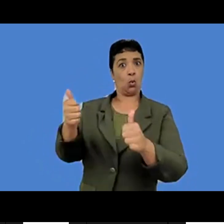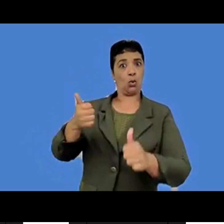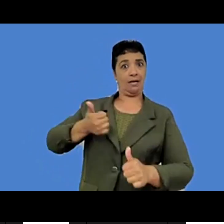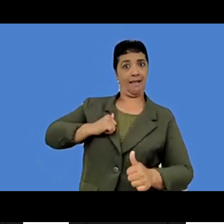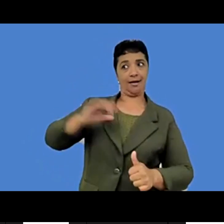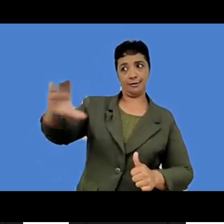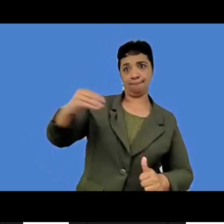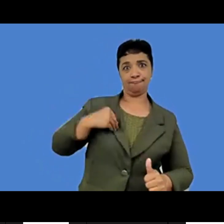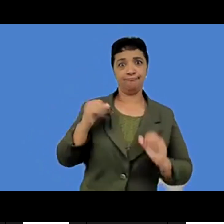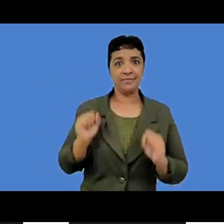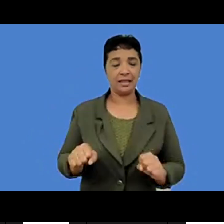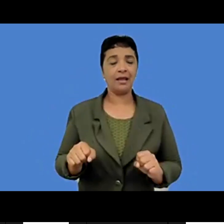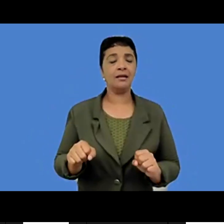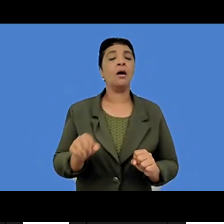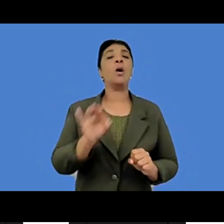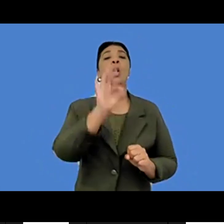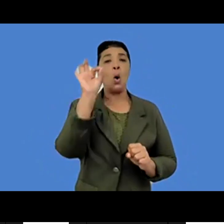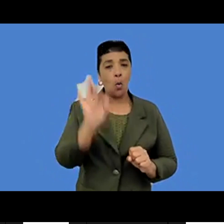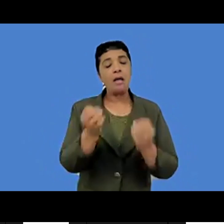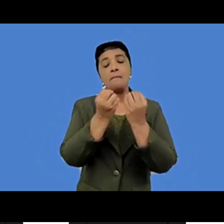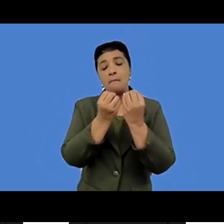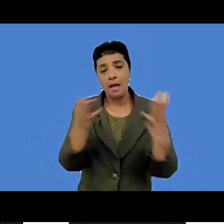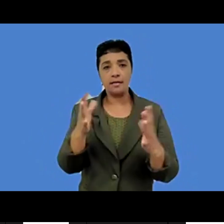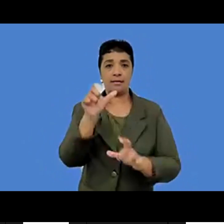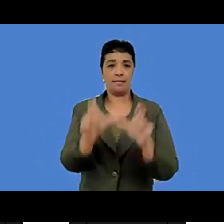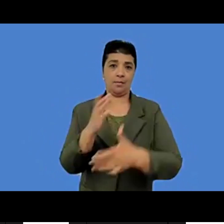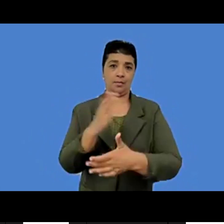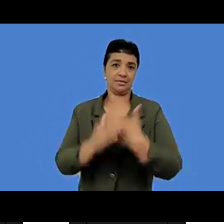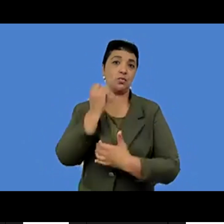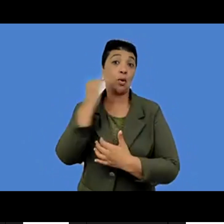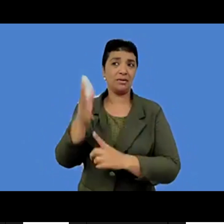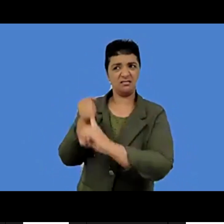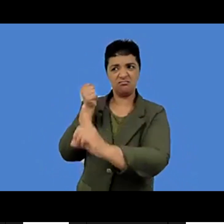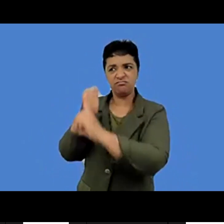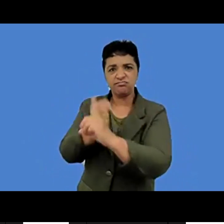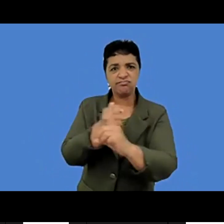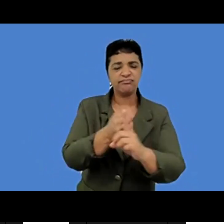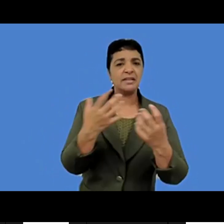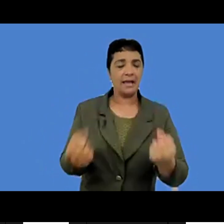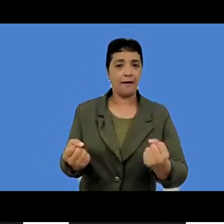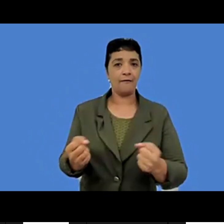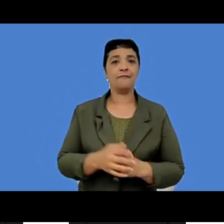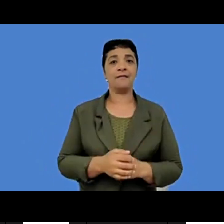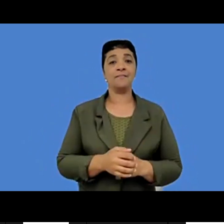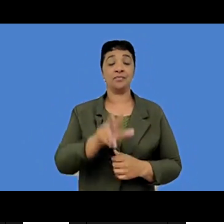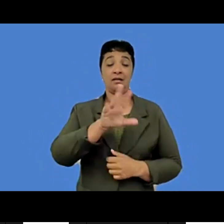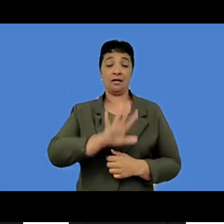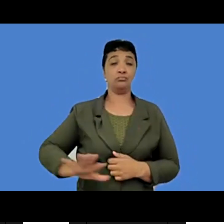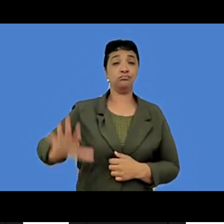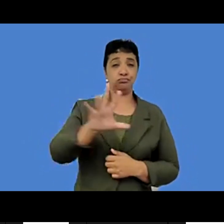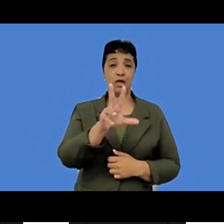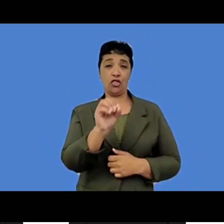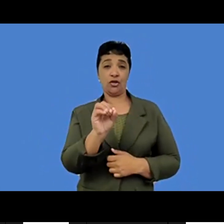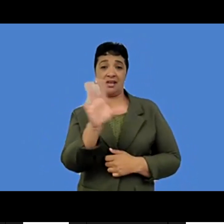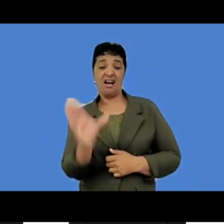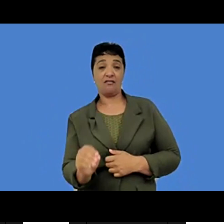attacks that have been reported so far in over 30 African countries, including my own,